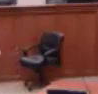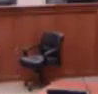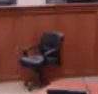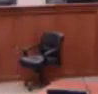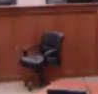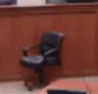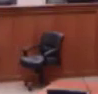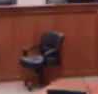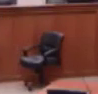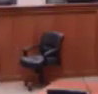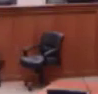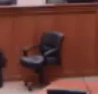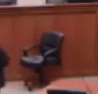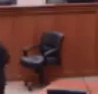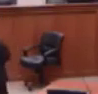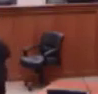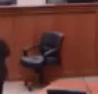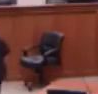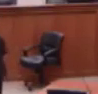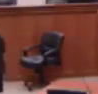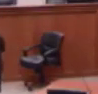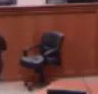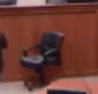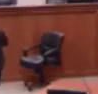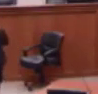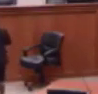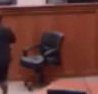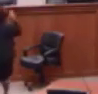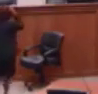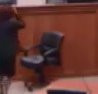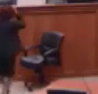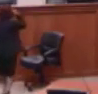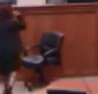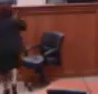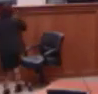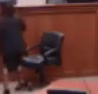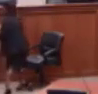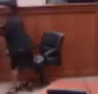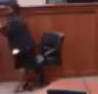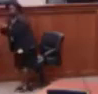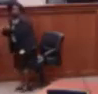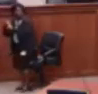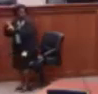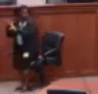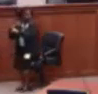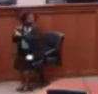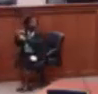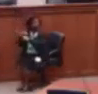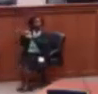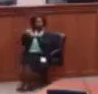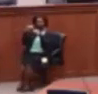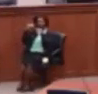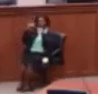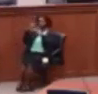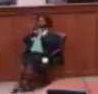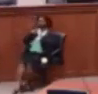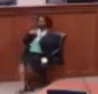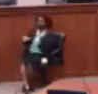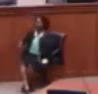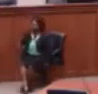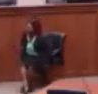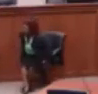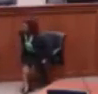I'm calling to order the Academic Goals and Instructional Improvement Committee. May we have the roll call, please? Yes, ma'am. Dr. Bofi?